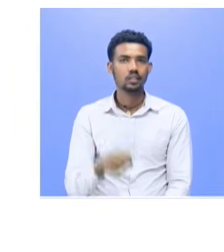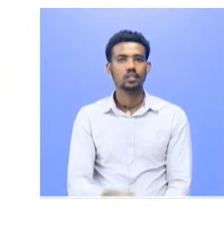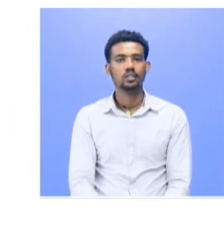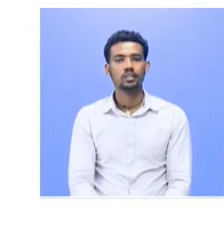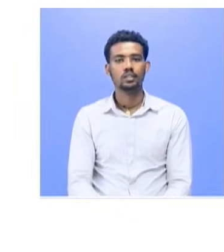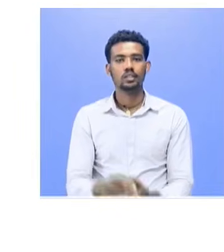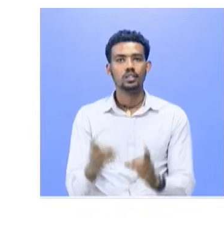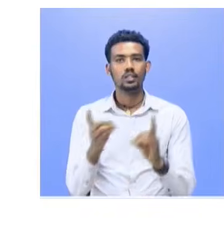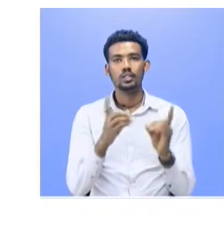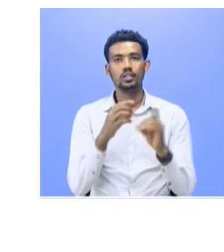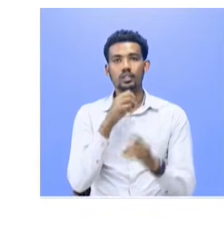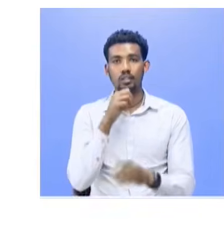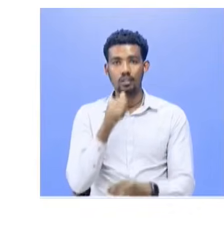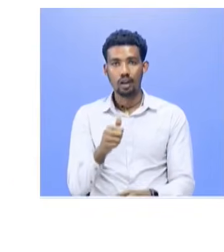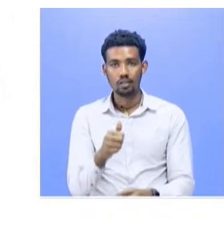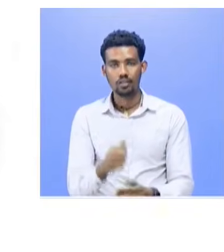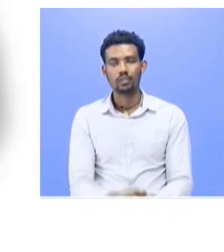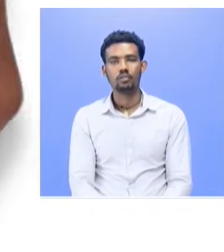does